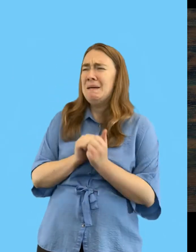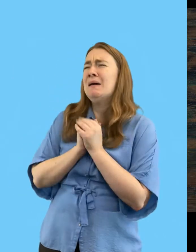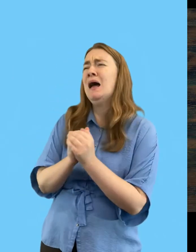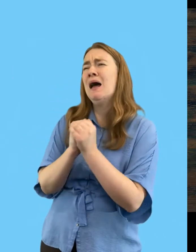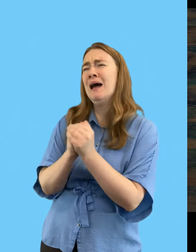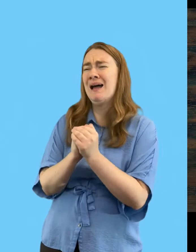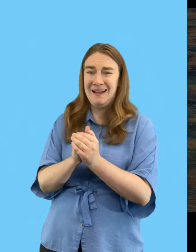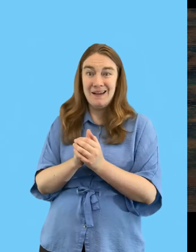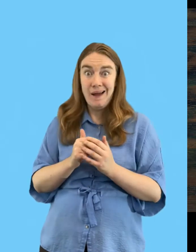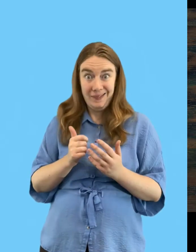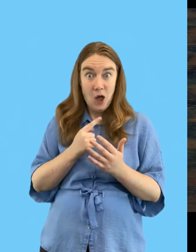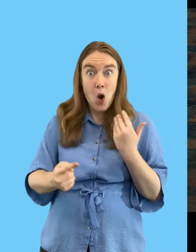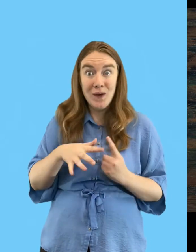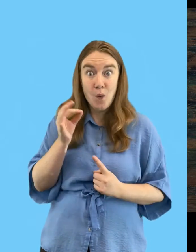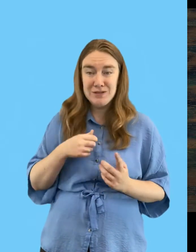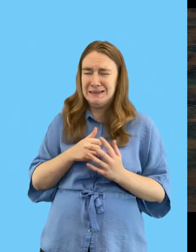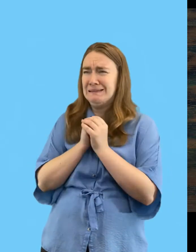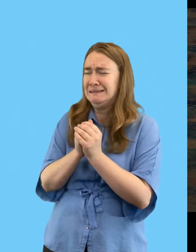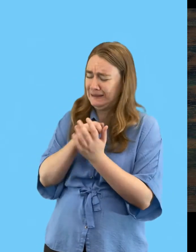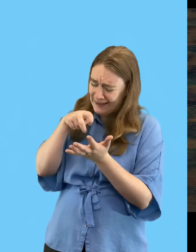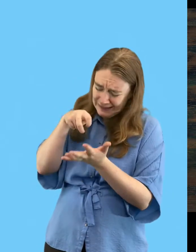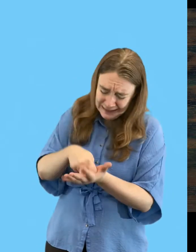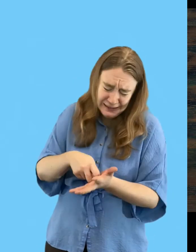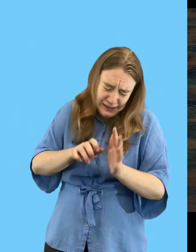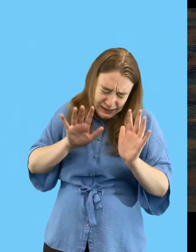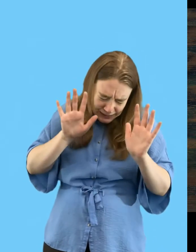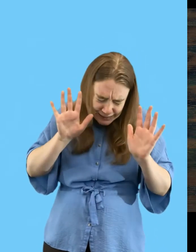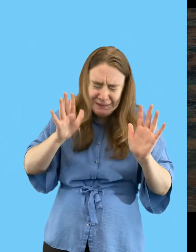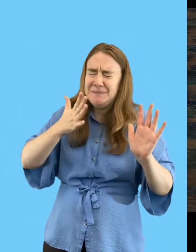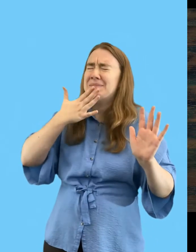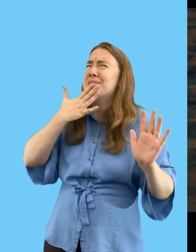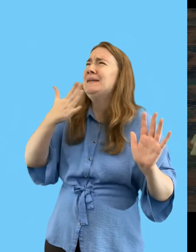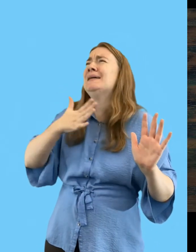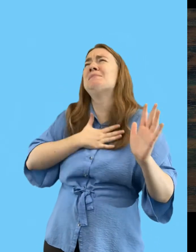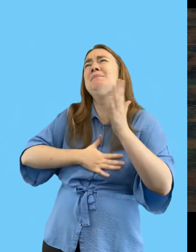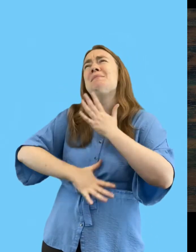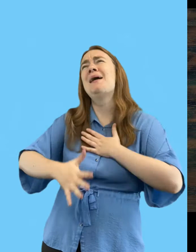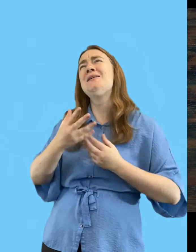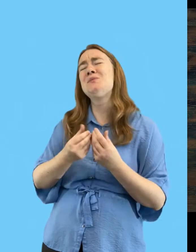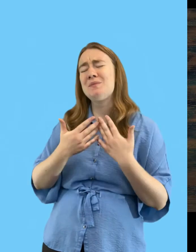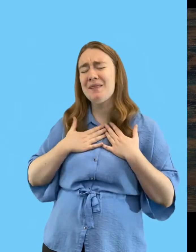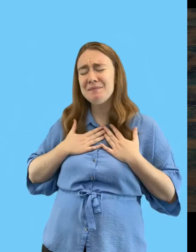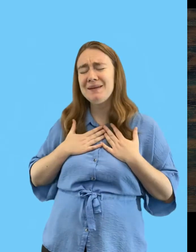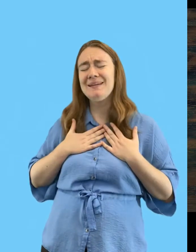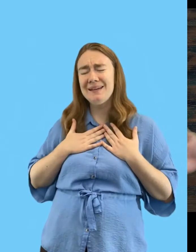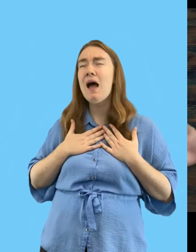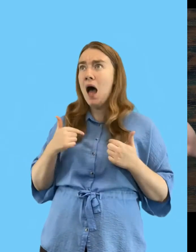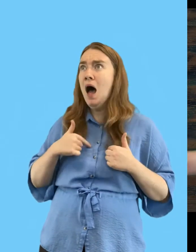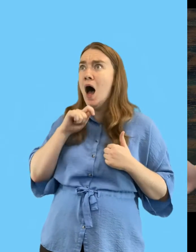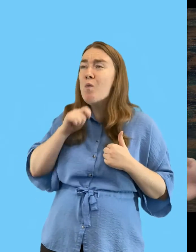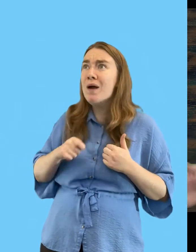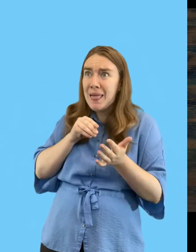other cards to play. He gets down on his knees, he falls to his knees, and he pleads, "Be patient with me. I'll pay